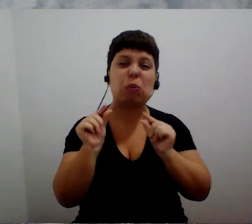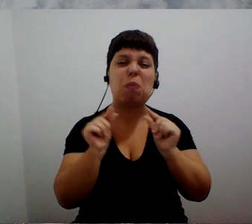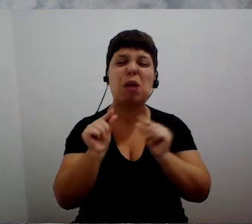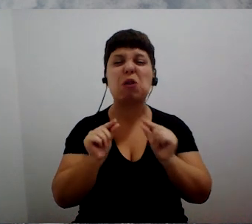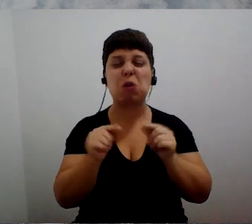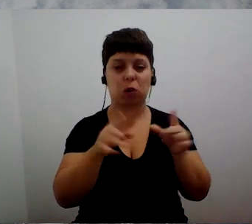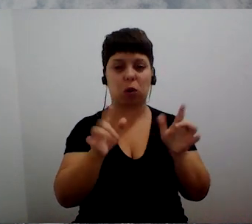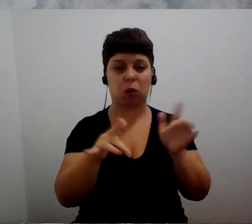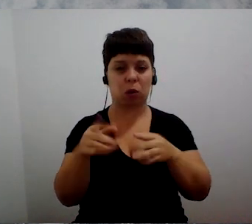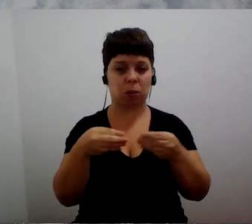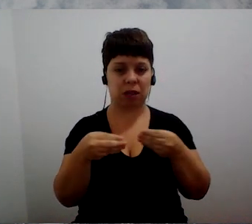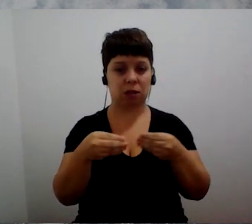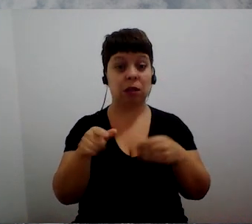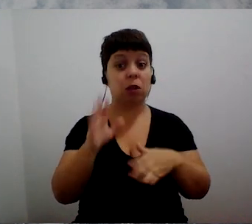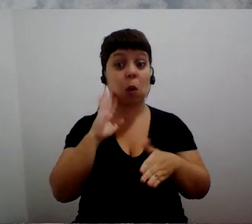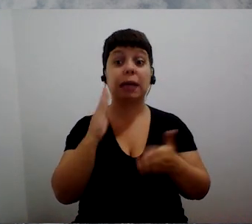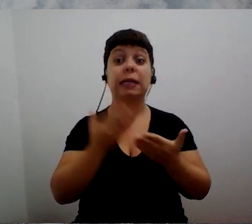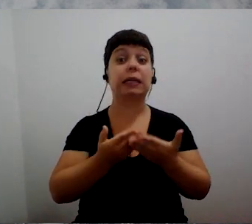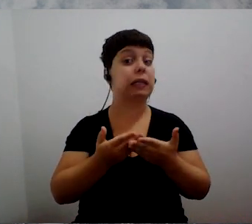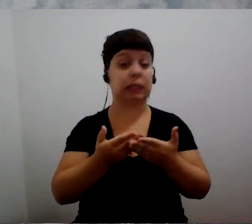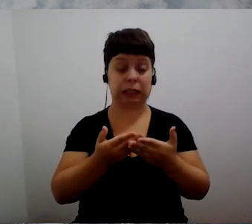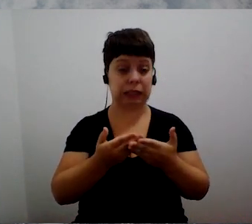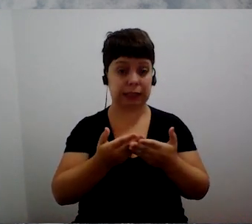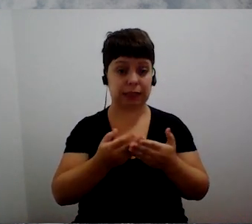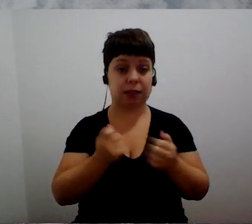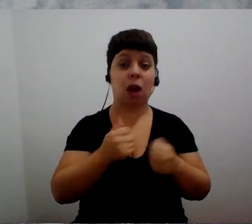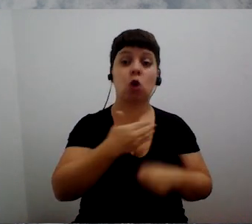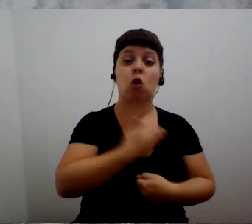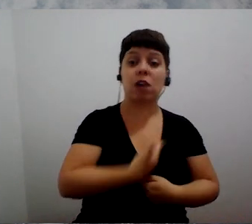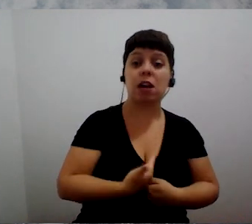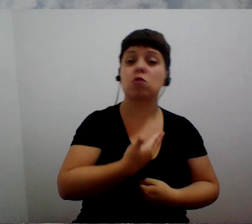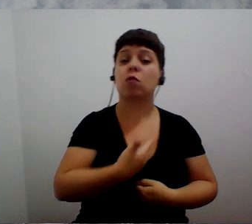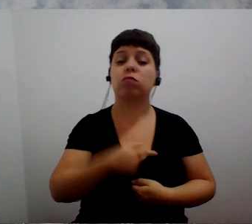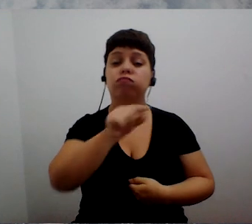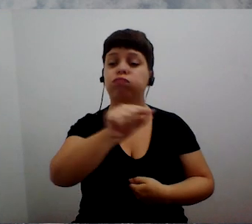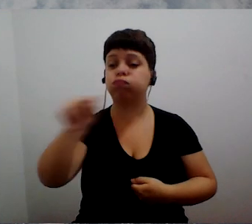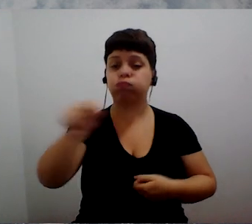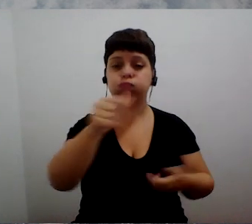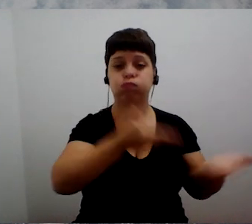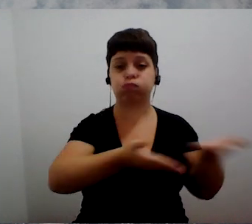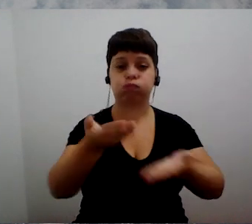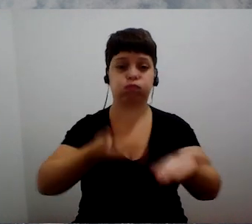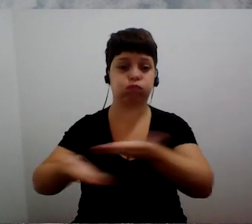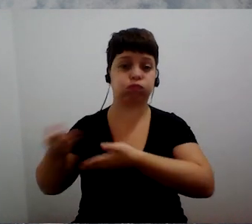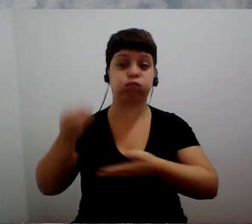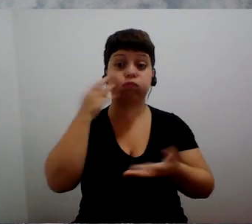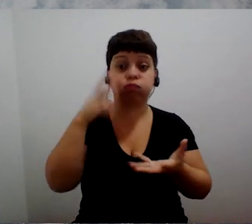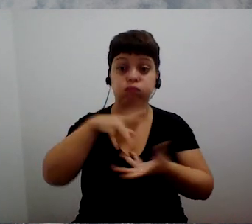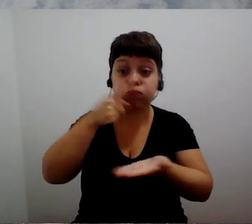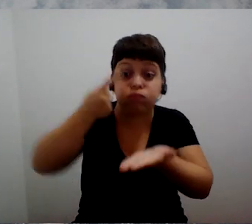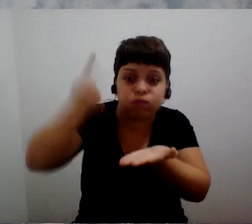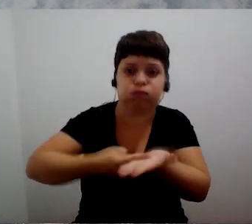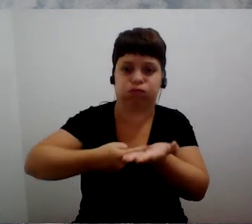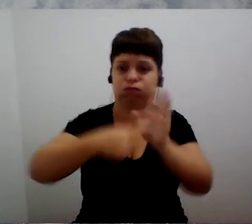and microplastics. And it's our firm belief that such a step is to establish an